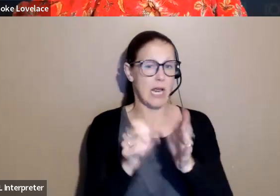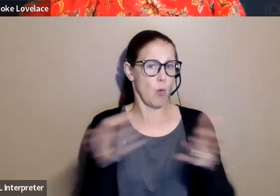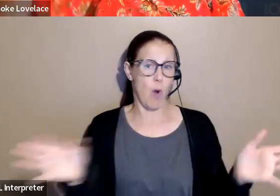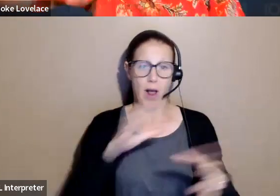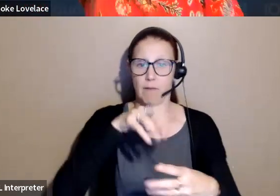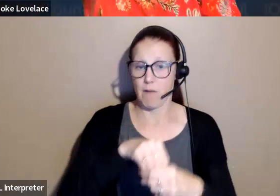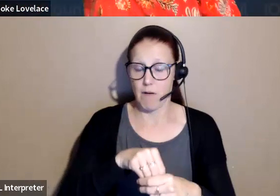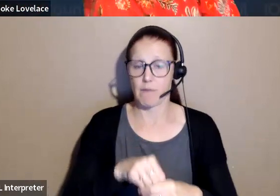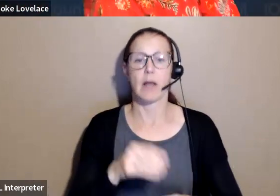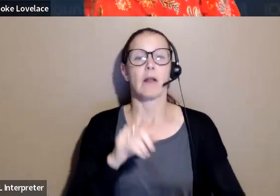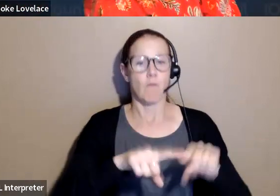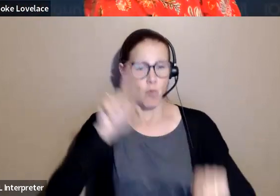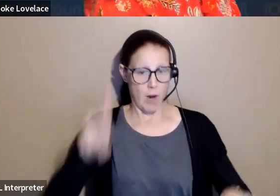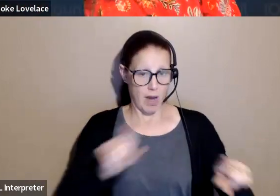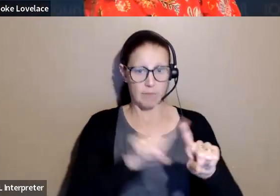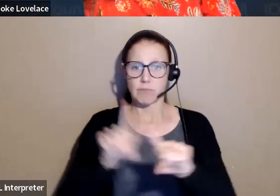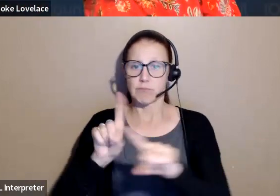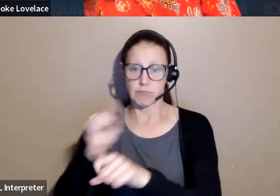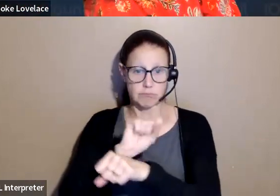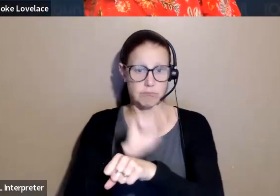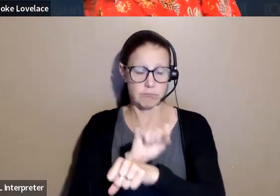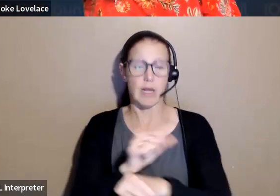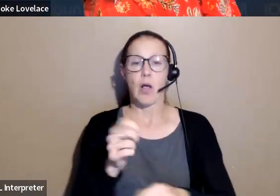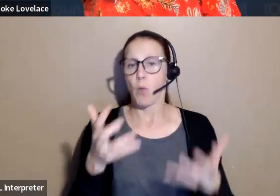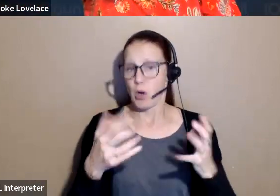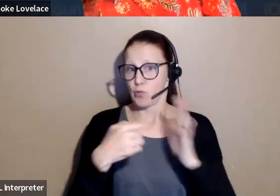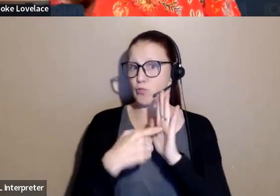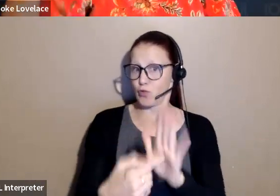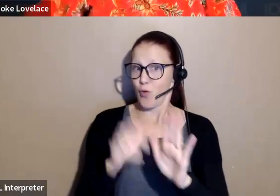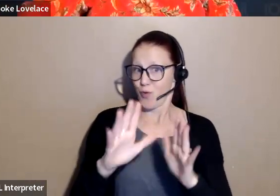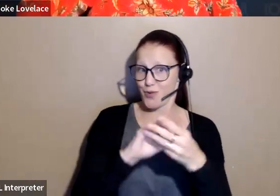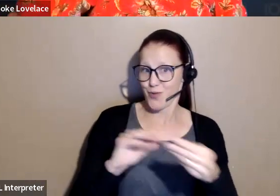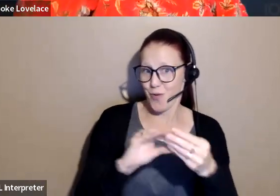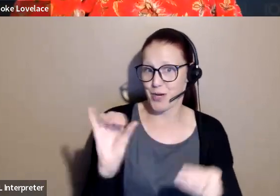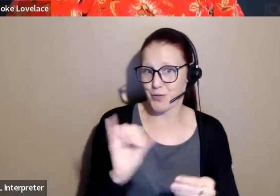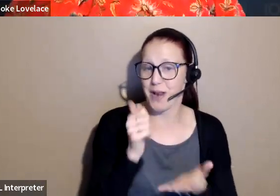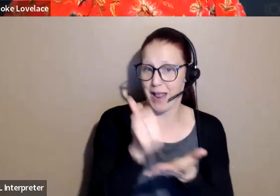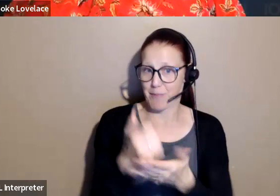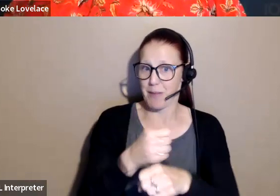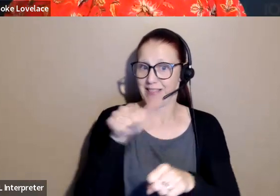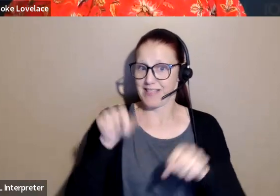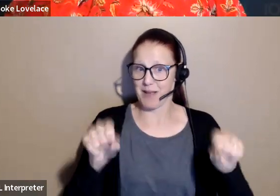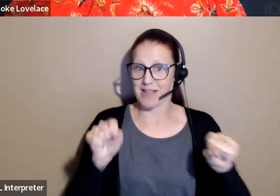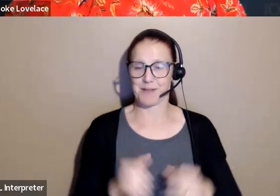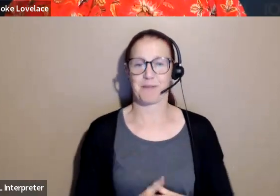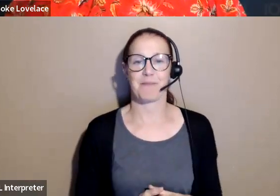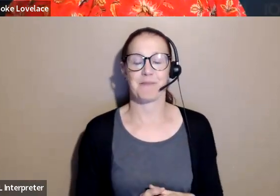a variety of jobs, and would love to showcase your story too and help you make this possible. So